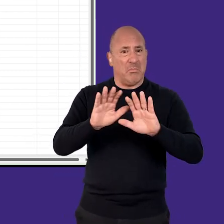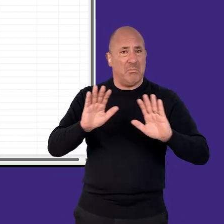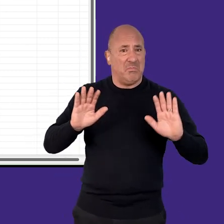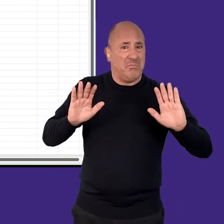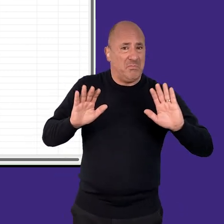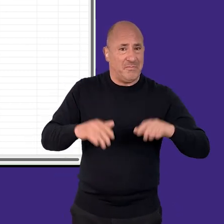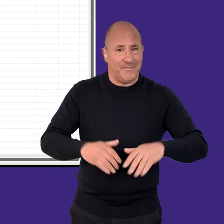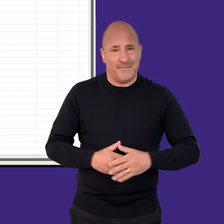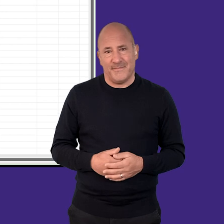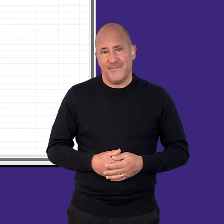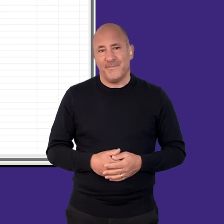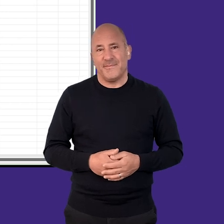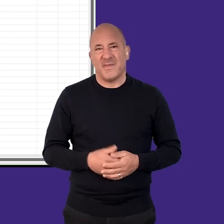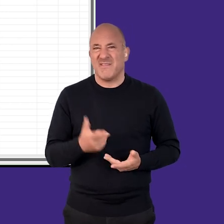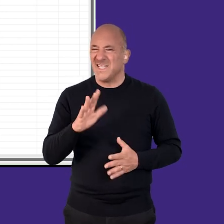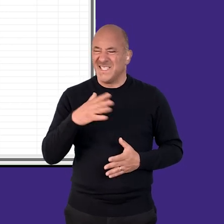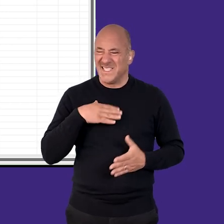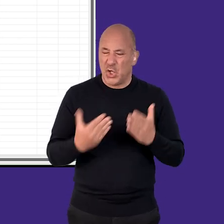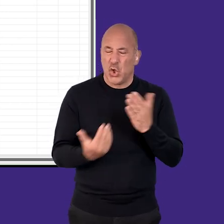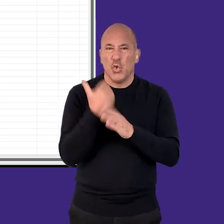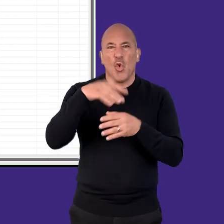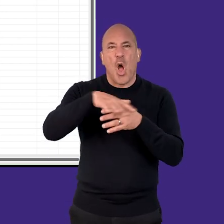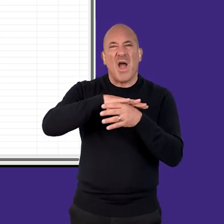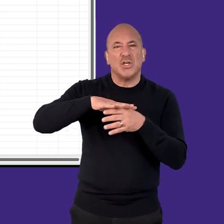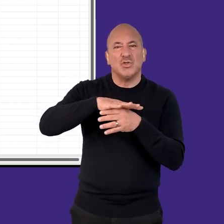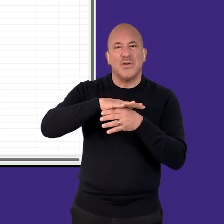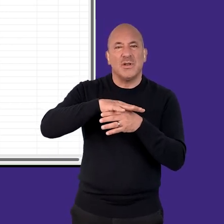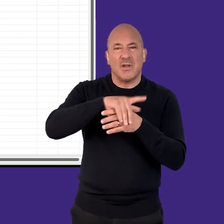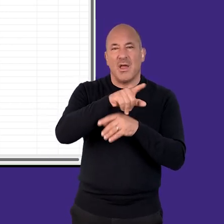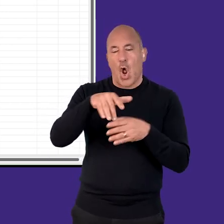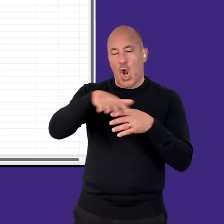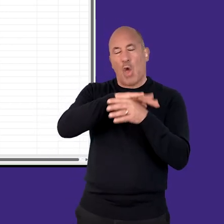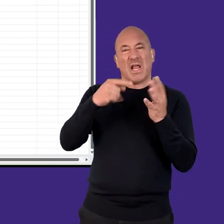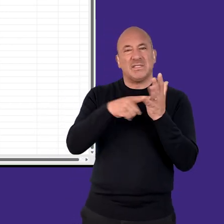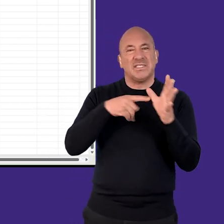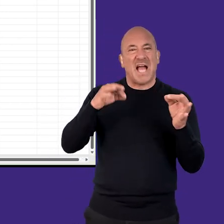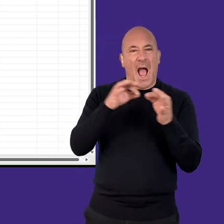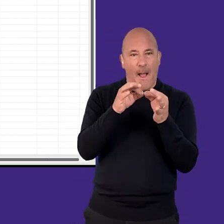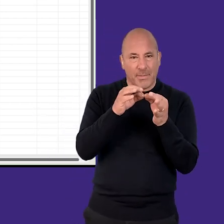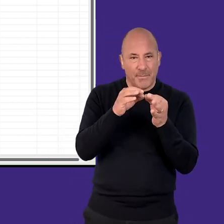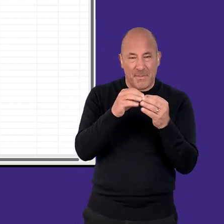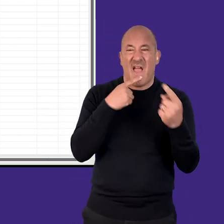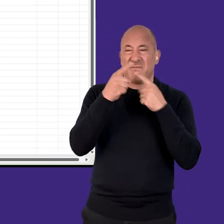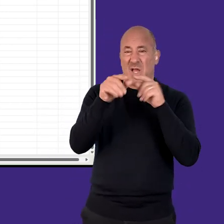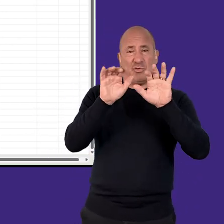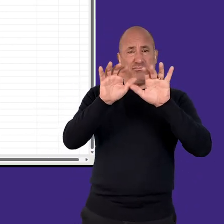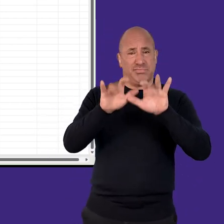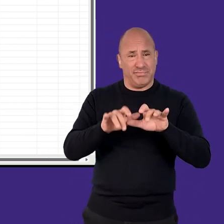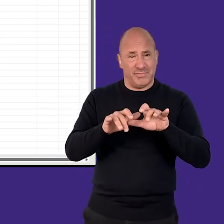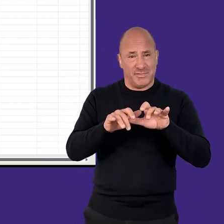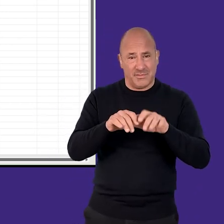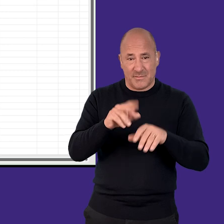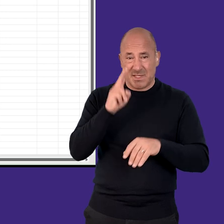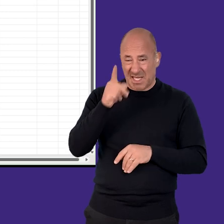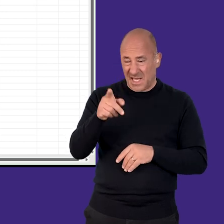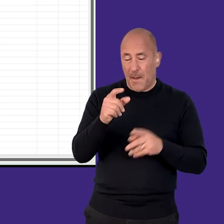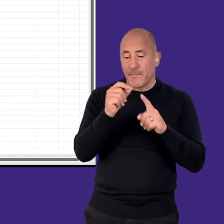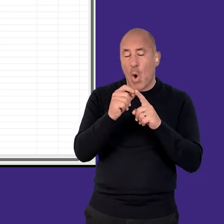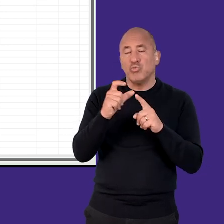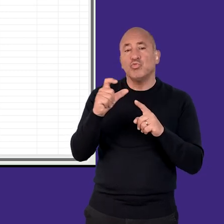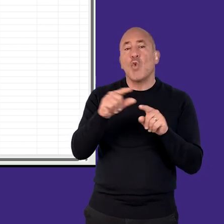enter the name of venue. If you need to create a new location, go to the Location tab and enter the details